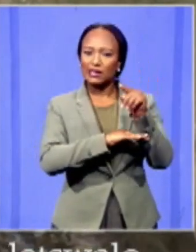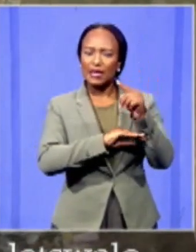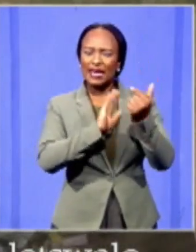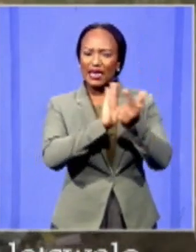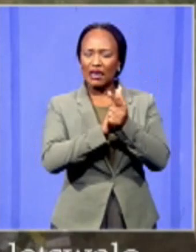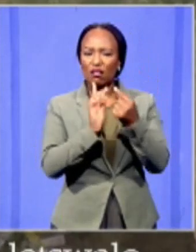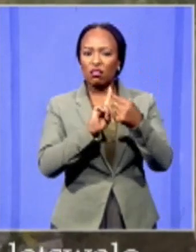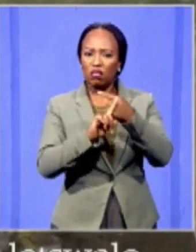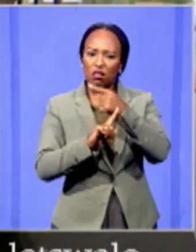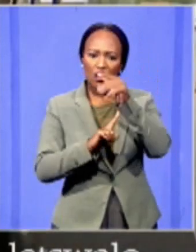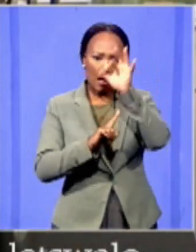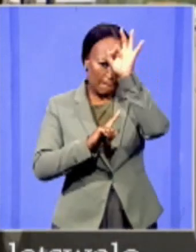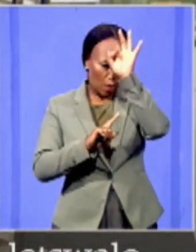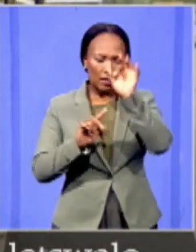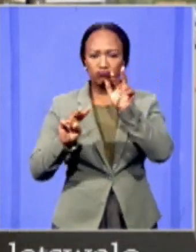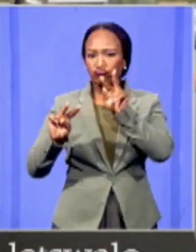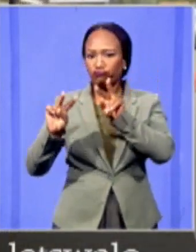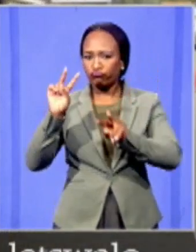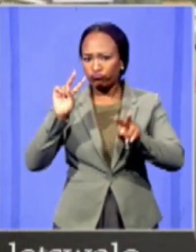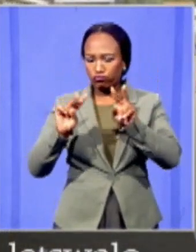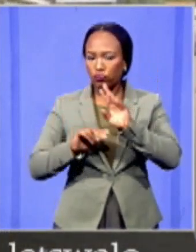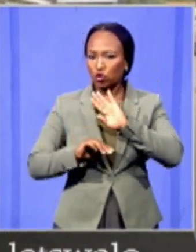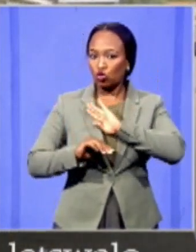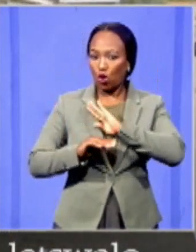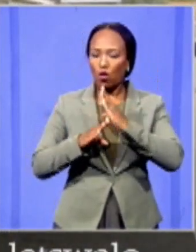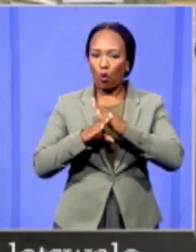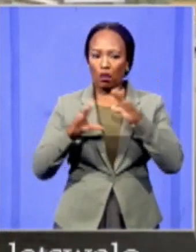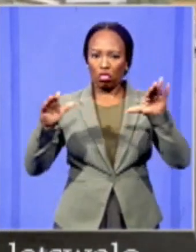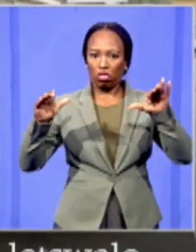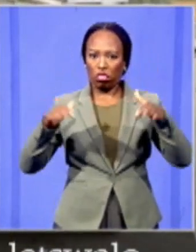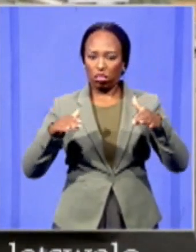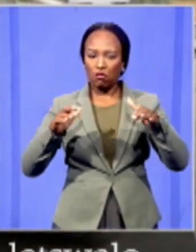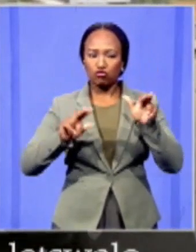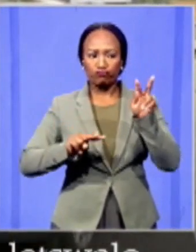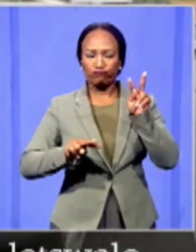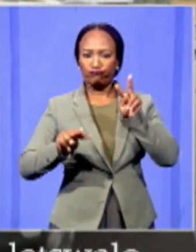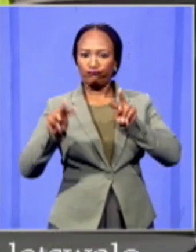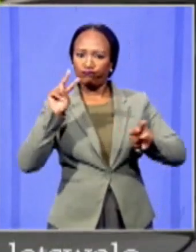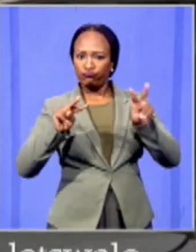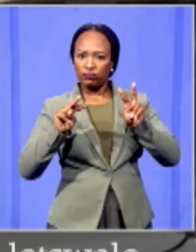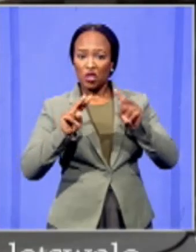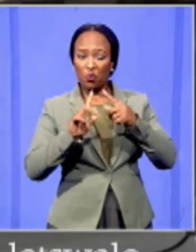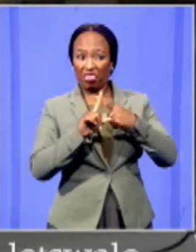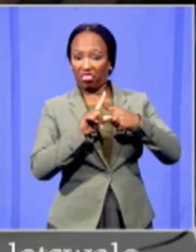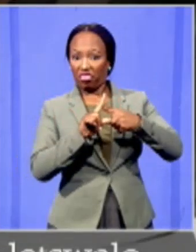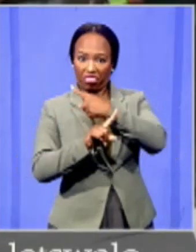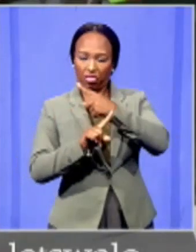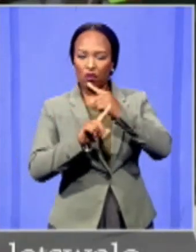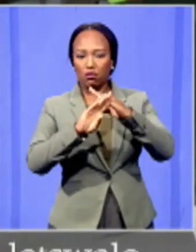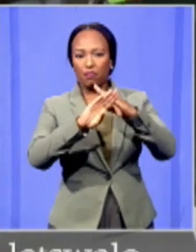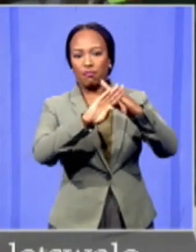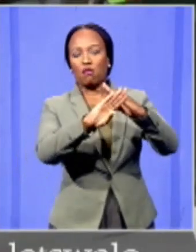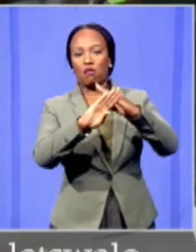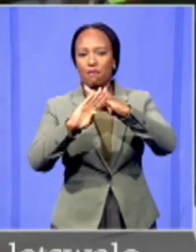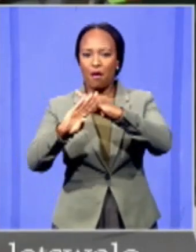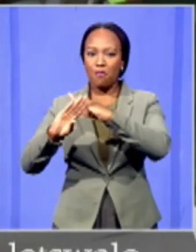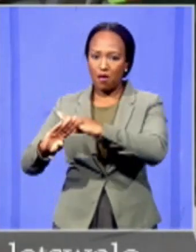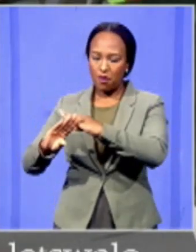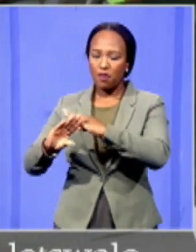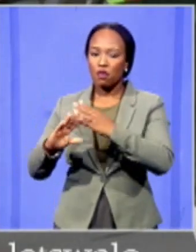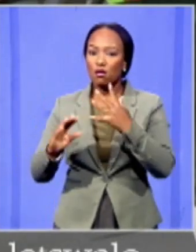mellwane maphodisa le mašole ba ipopile ngatana go thibela bosenyi mellwaneng. Se ka ge bontši ba badudi ba bafaladi